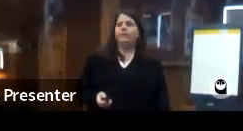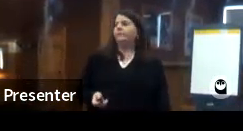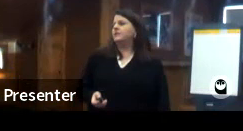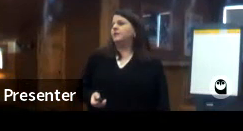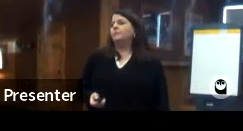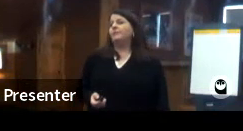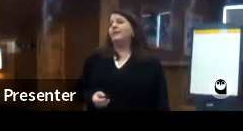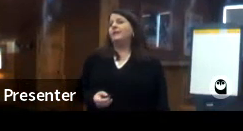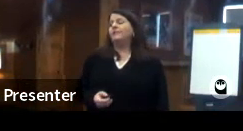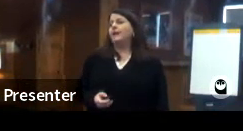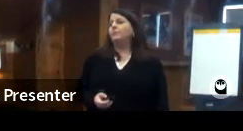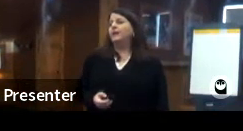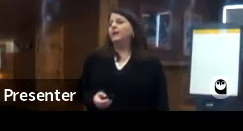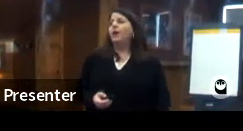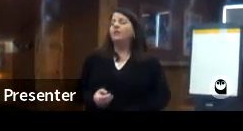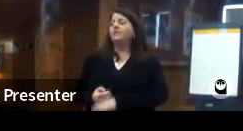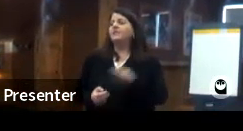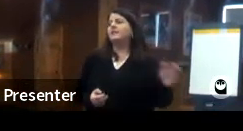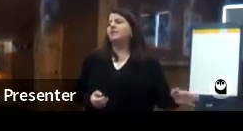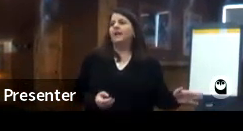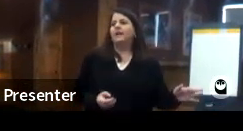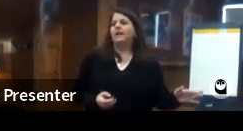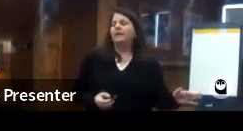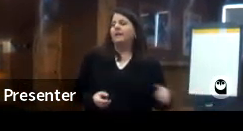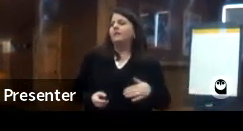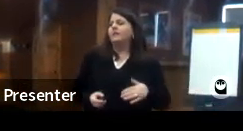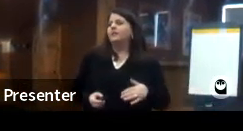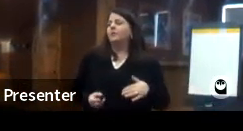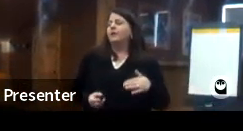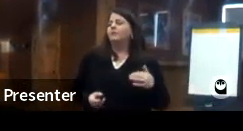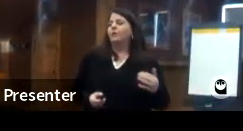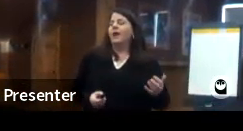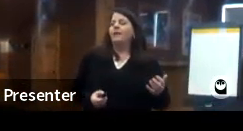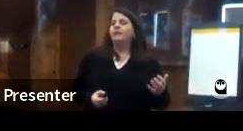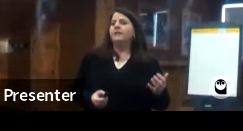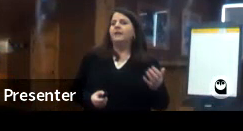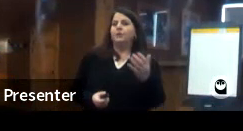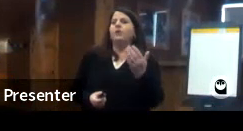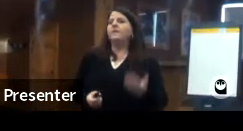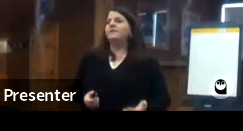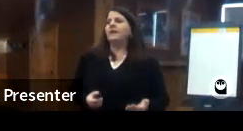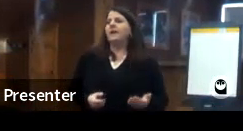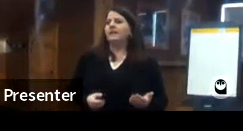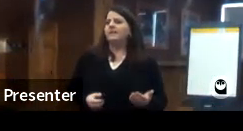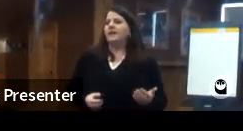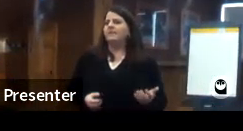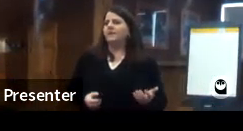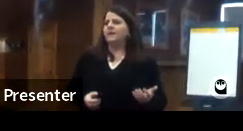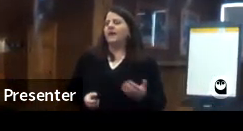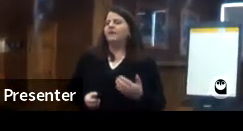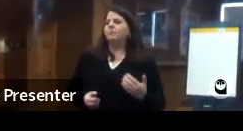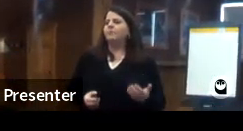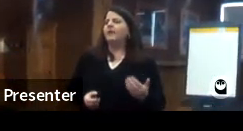Judge, jury, public, victim, defendant, family, all of this is educating. So if you're on the stand as